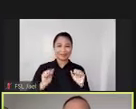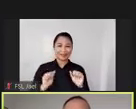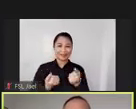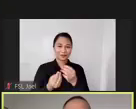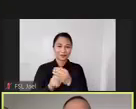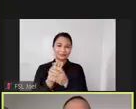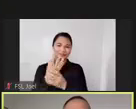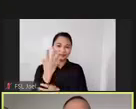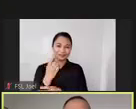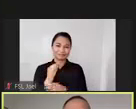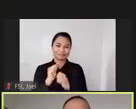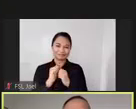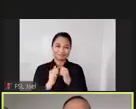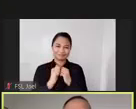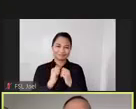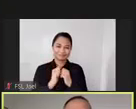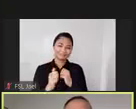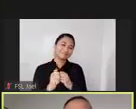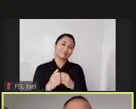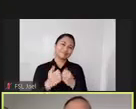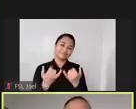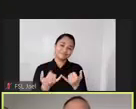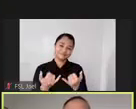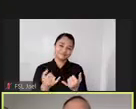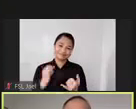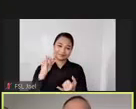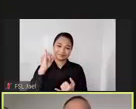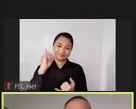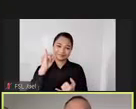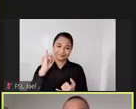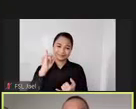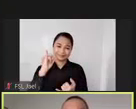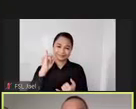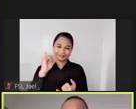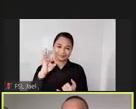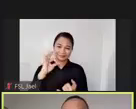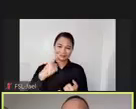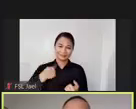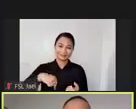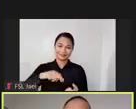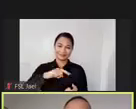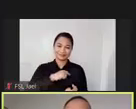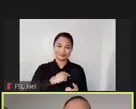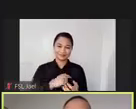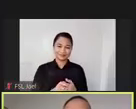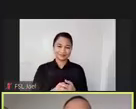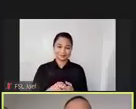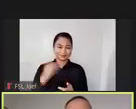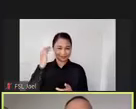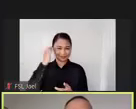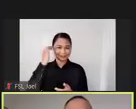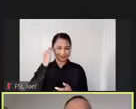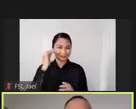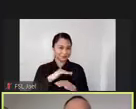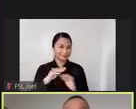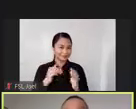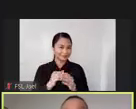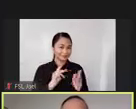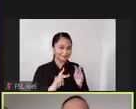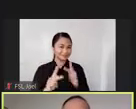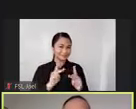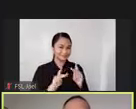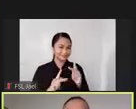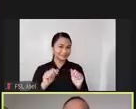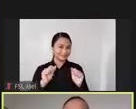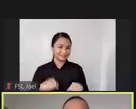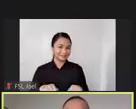all people to be involved in the decisions that affect their lives. In closing, let me share with you the story of how we invested